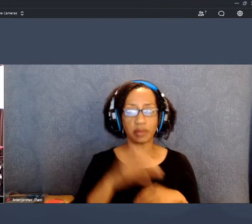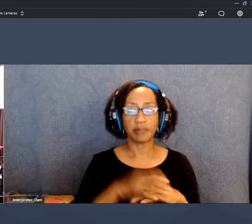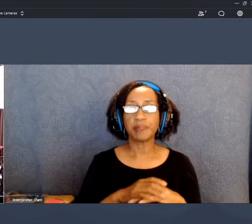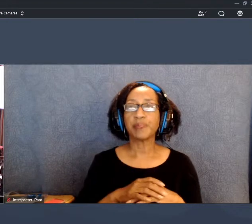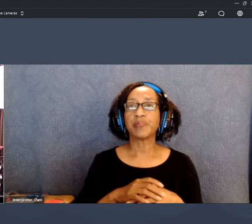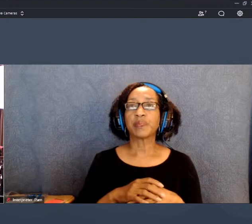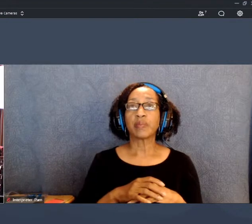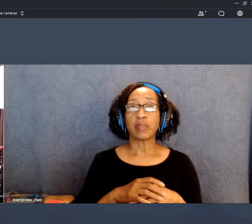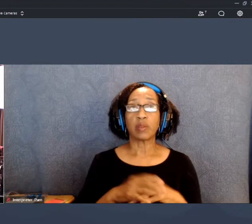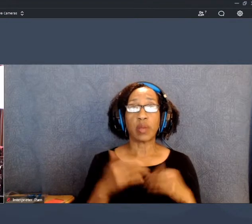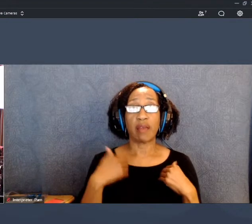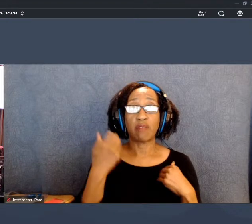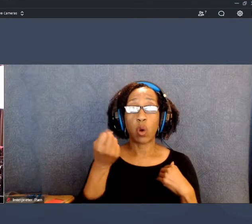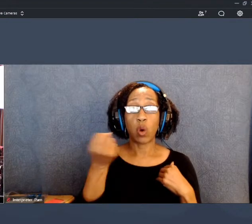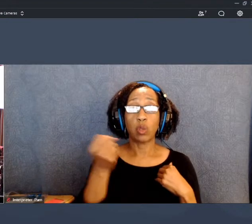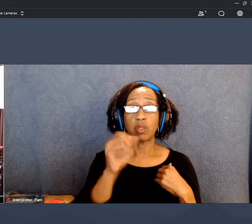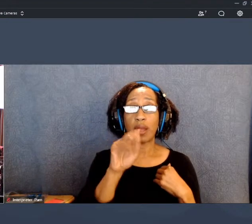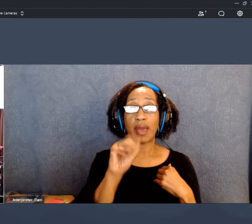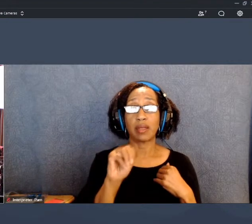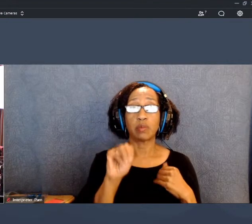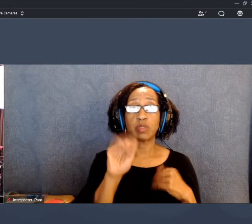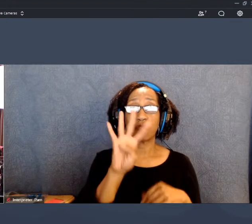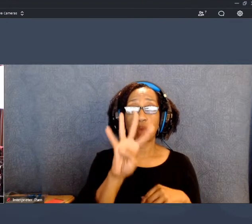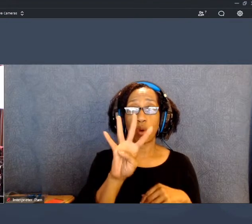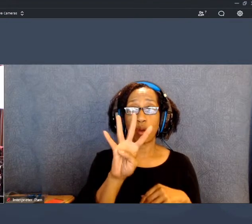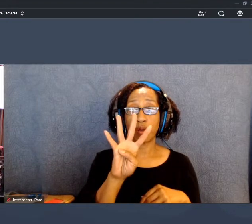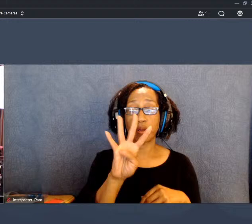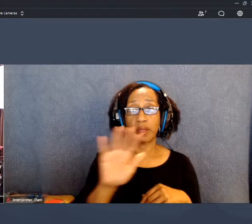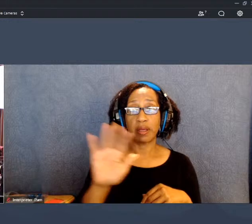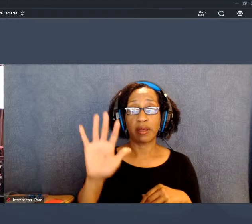on items 4, 5,